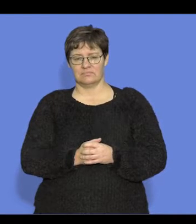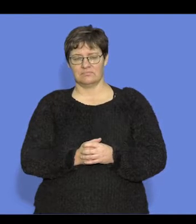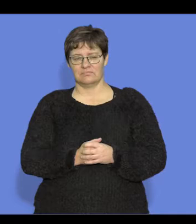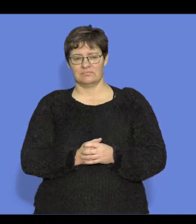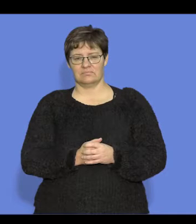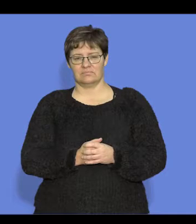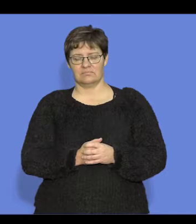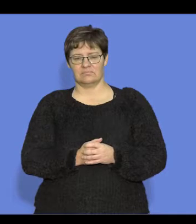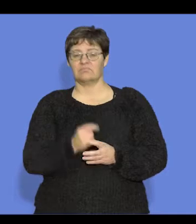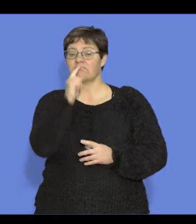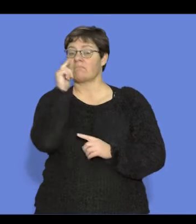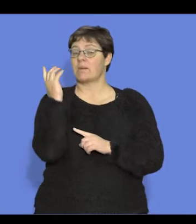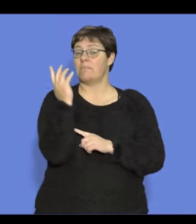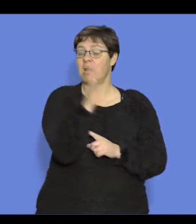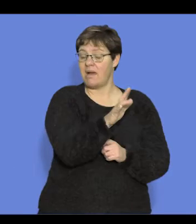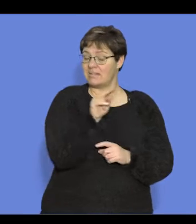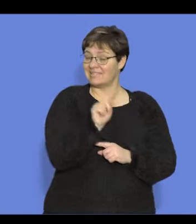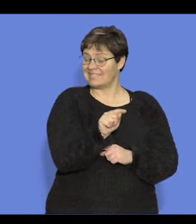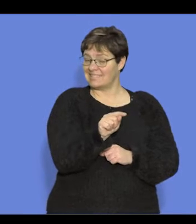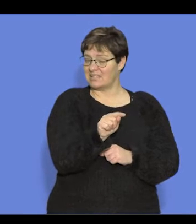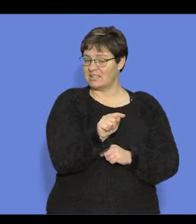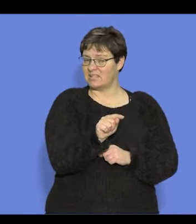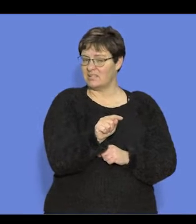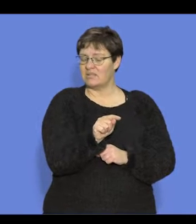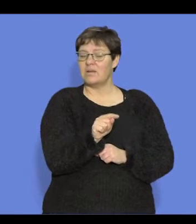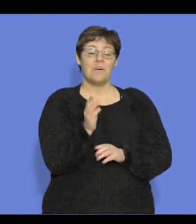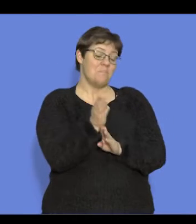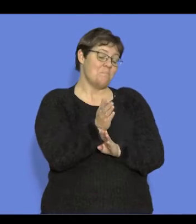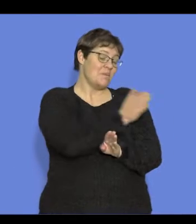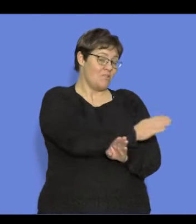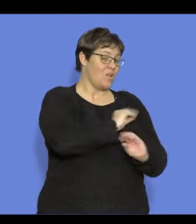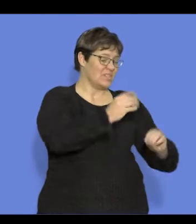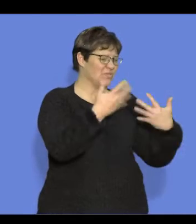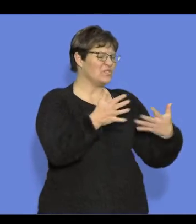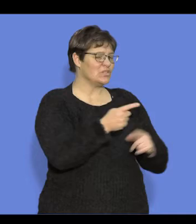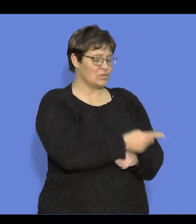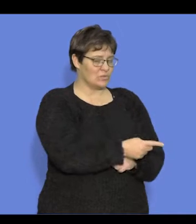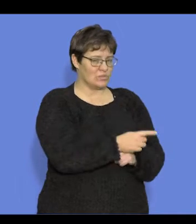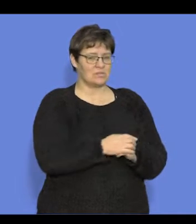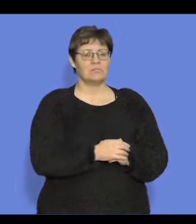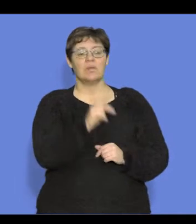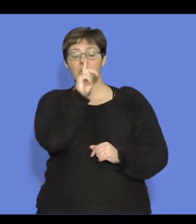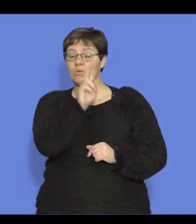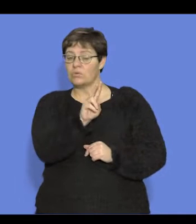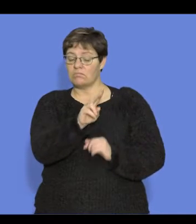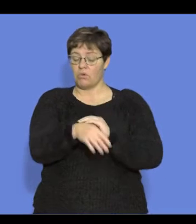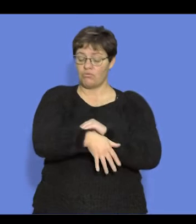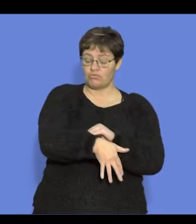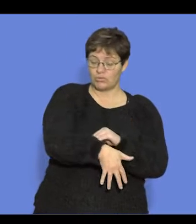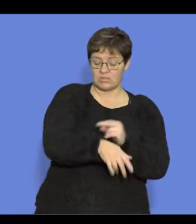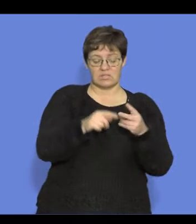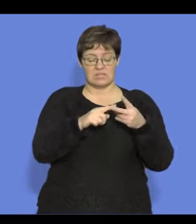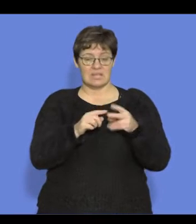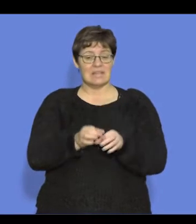Looking at the plant, what we did in one of our previous lessons, we look at roots, stems, and